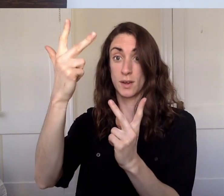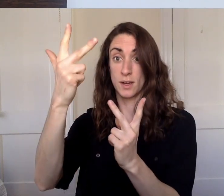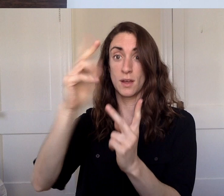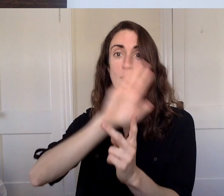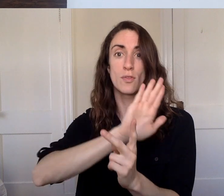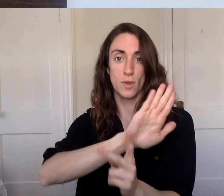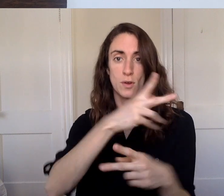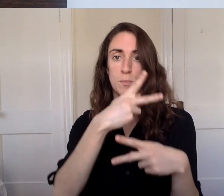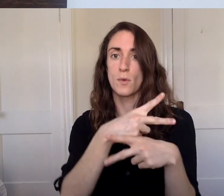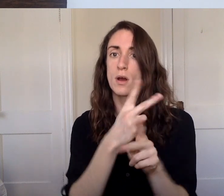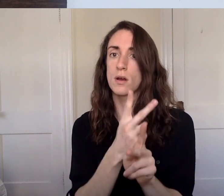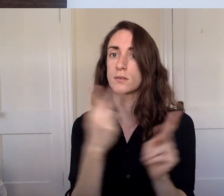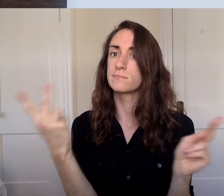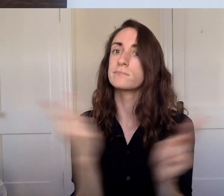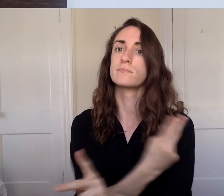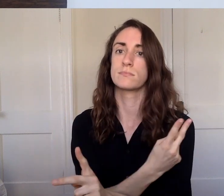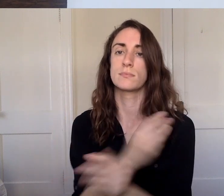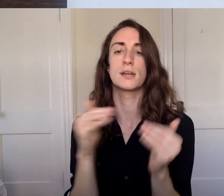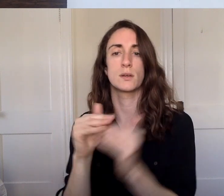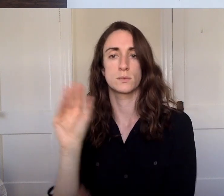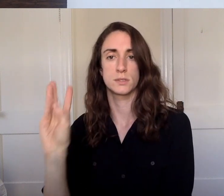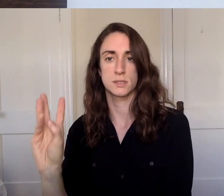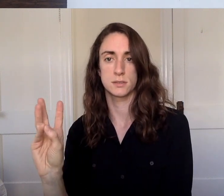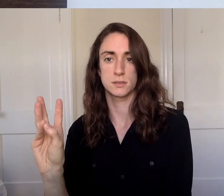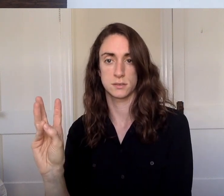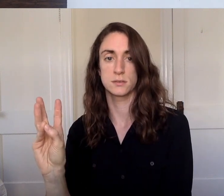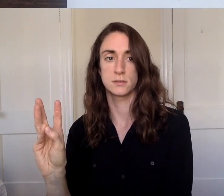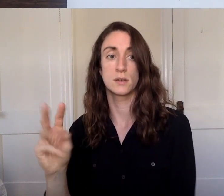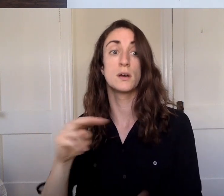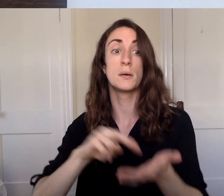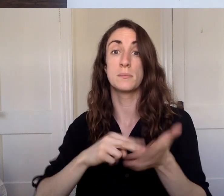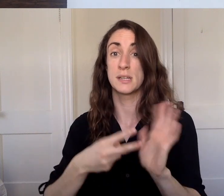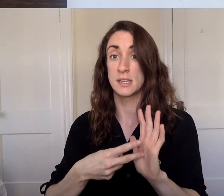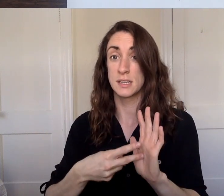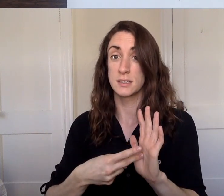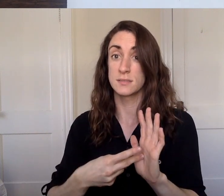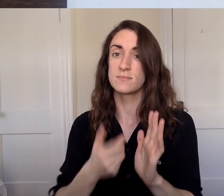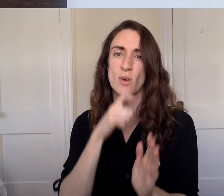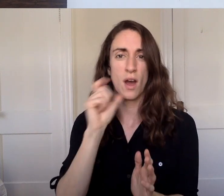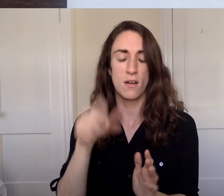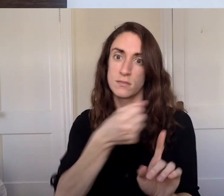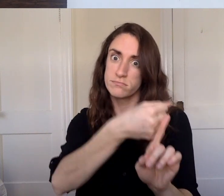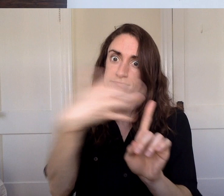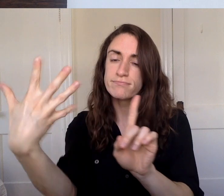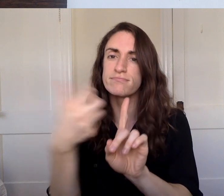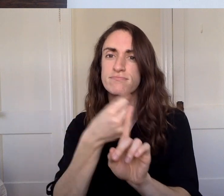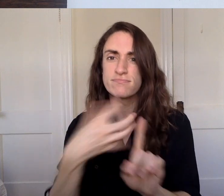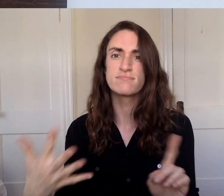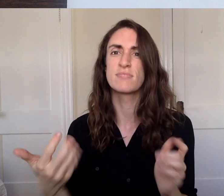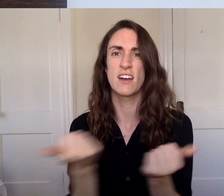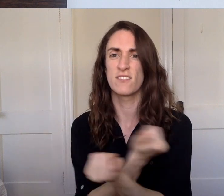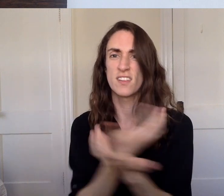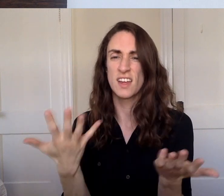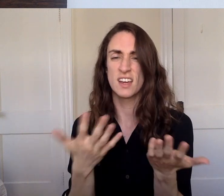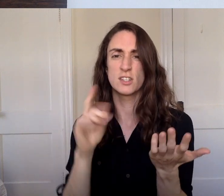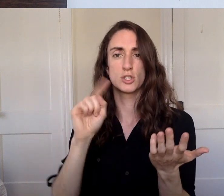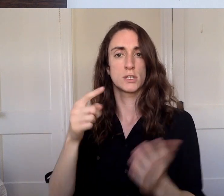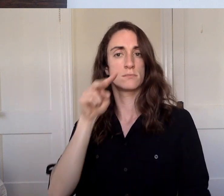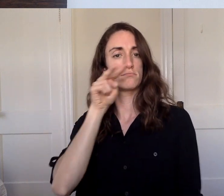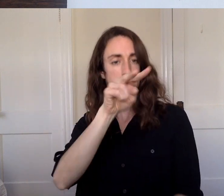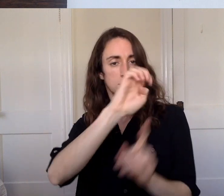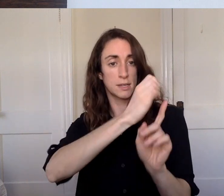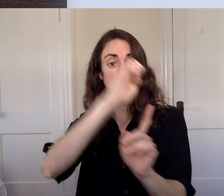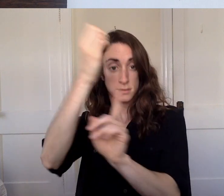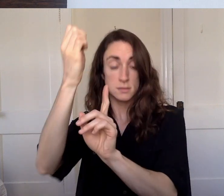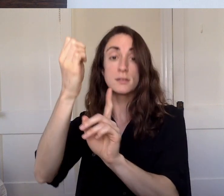that exponent 6 in the simplified expression, meaning we don't have to write everything out like this every time. We can just multiply the exponents when a power is